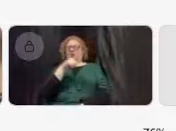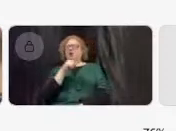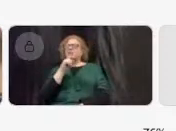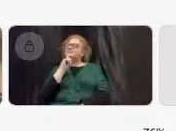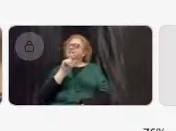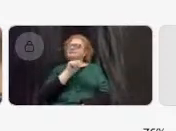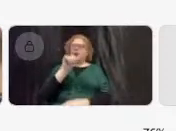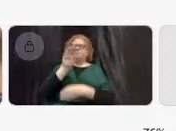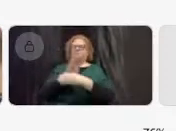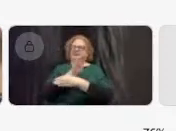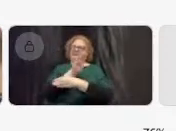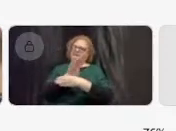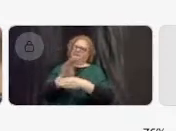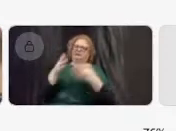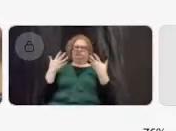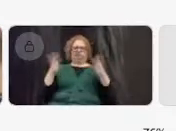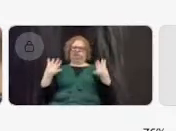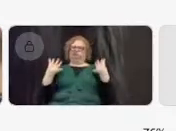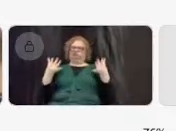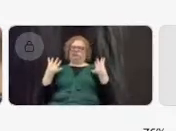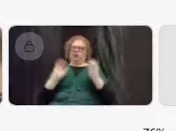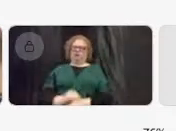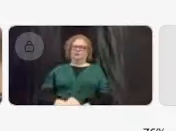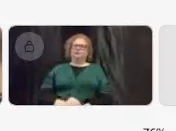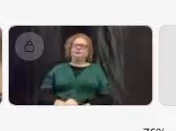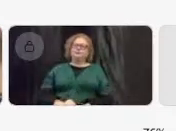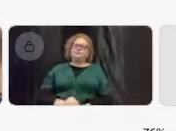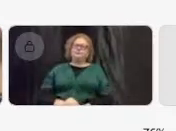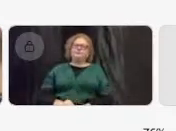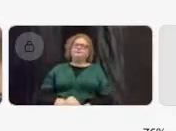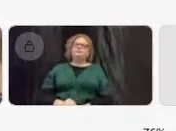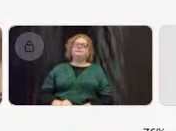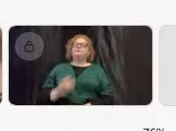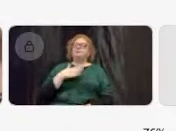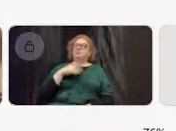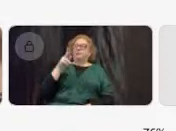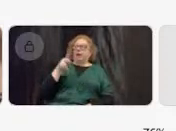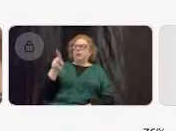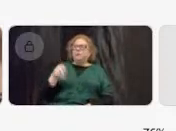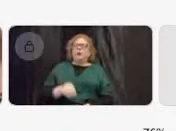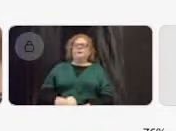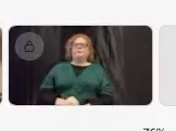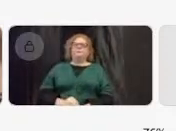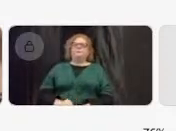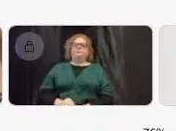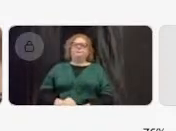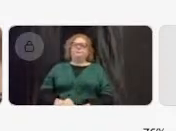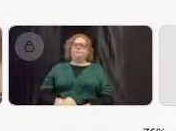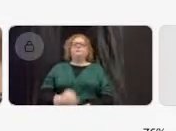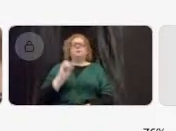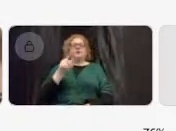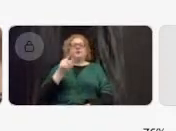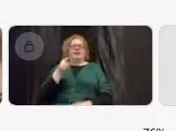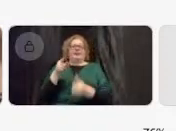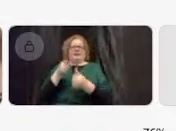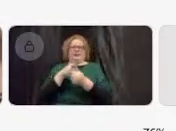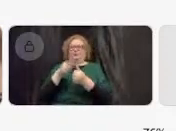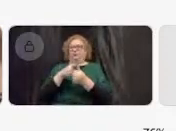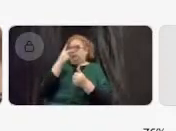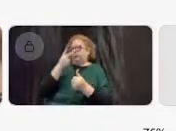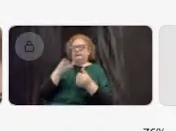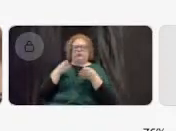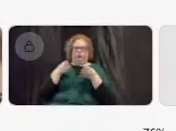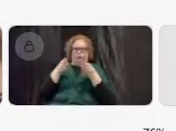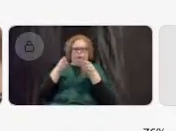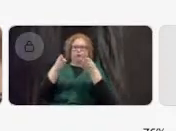technical issues are, and I have a PowerPoint. Okay, so this first one is the street, and